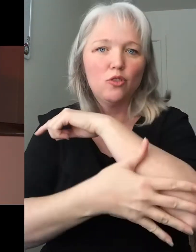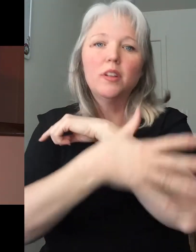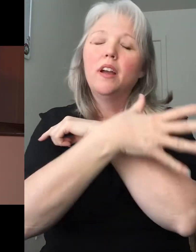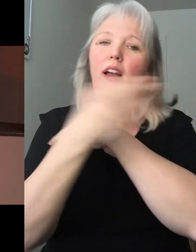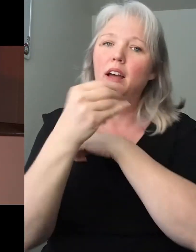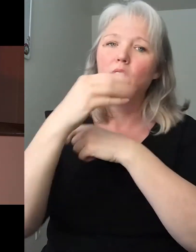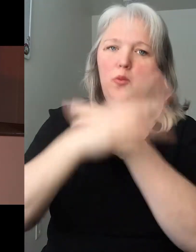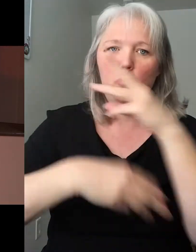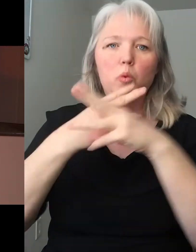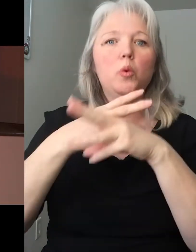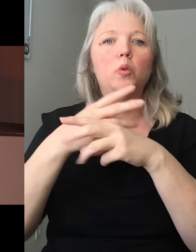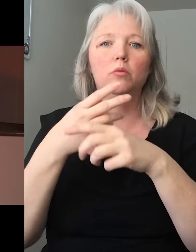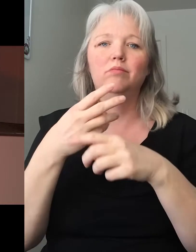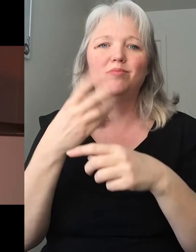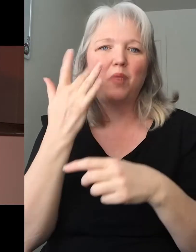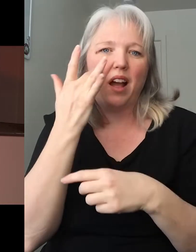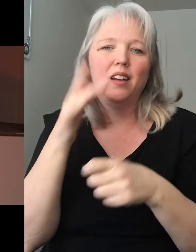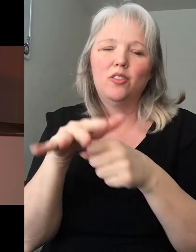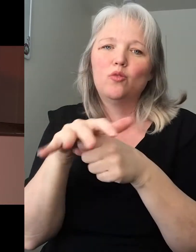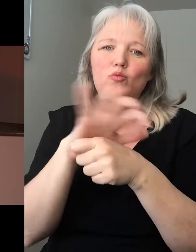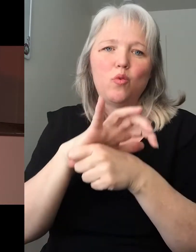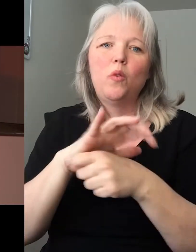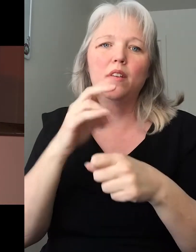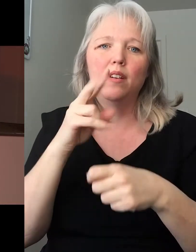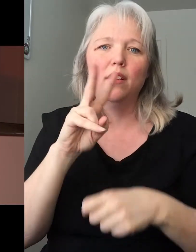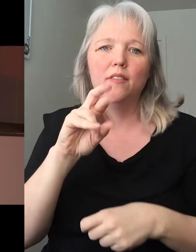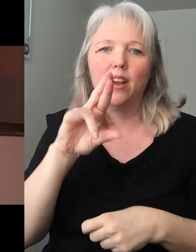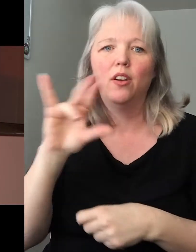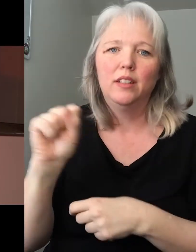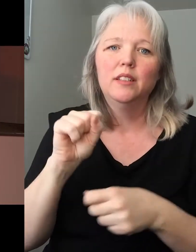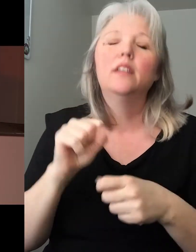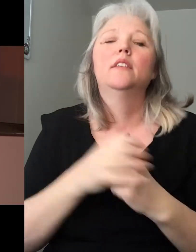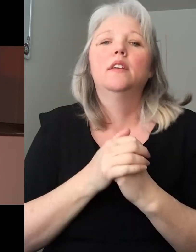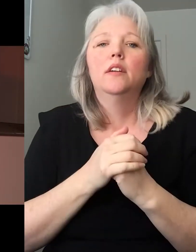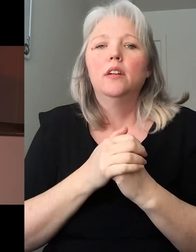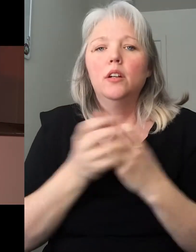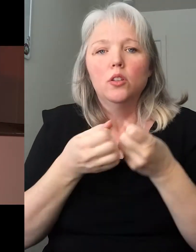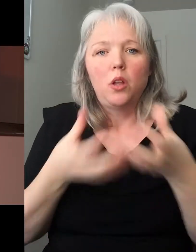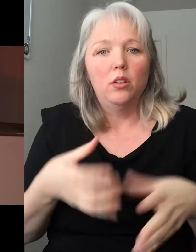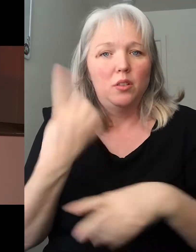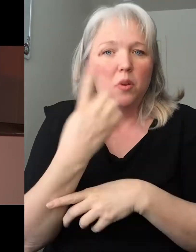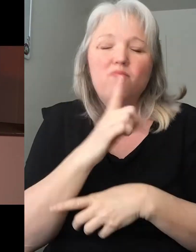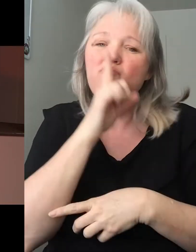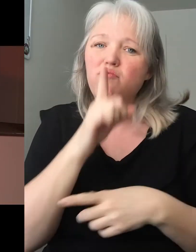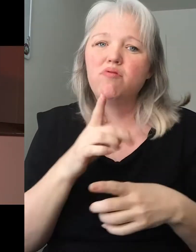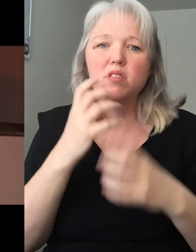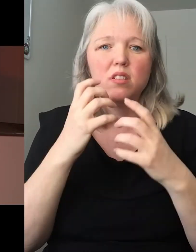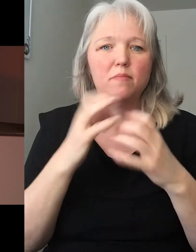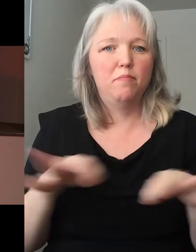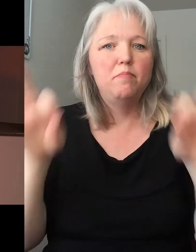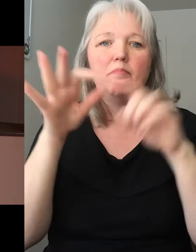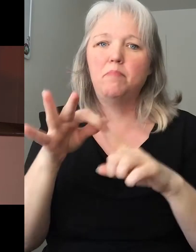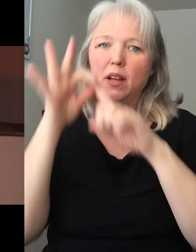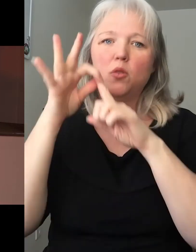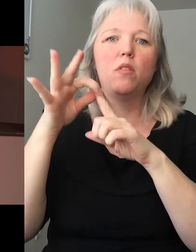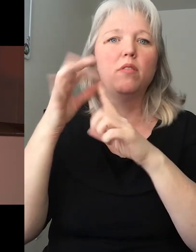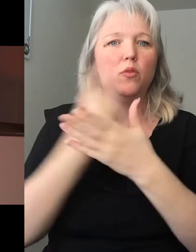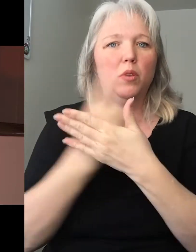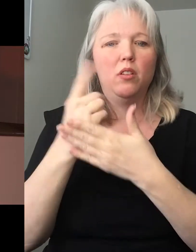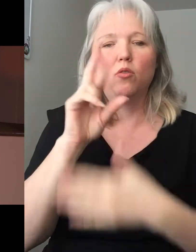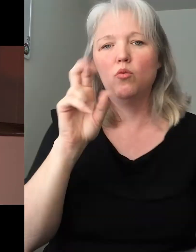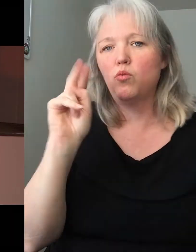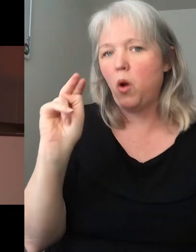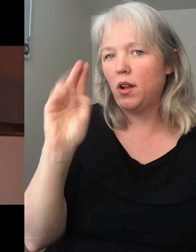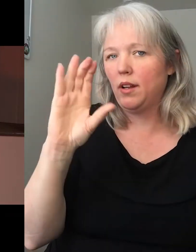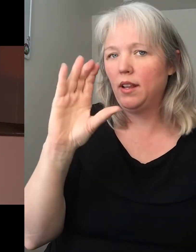the coronavirus. We lost someone very special this week. Ron Kaysen